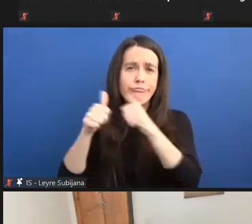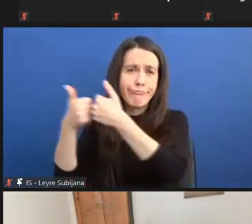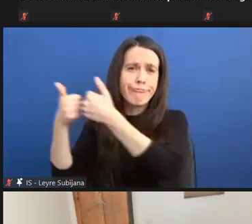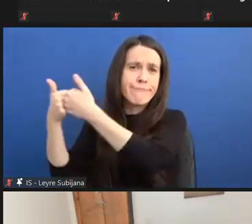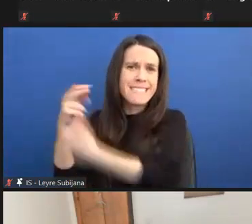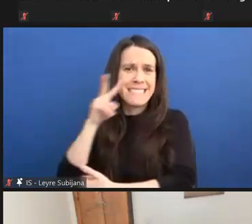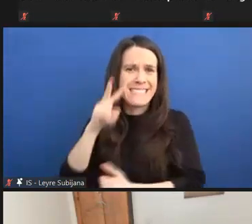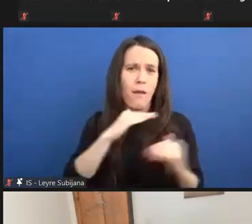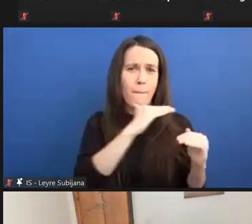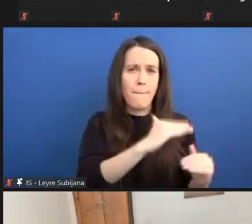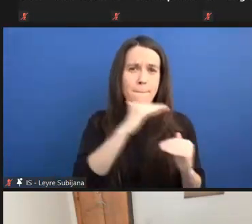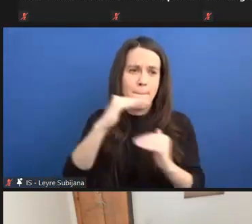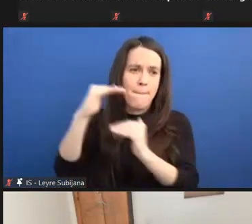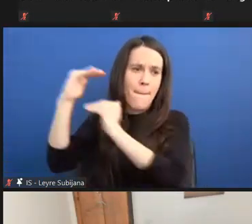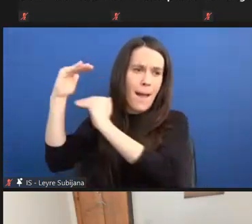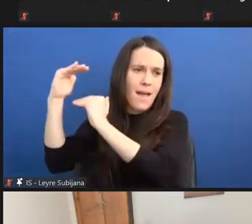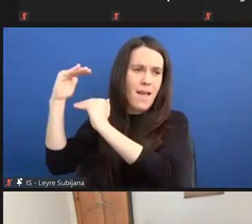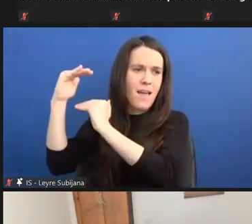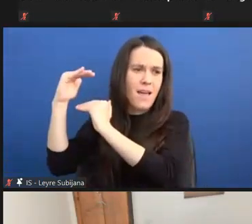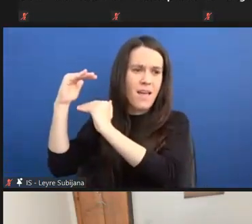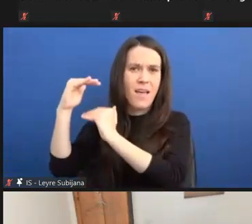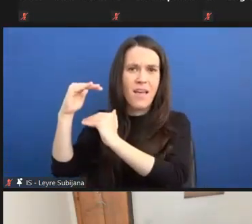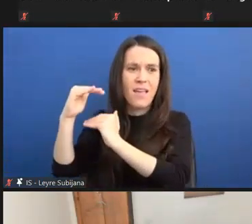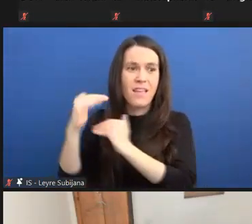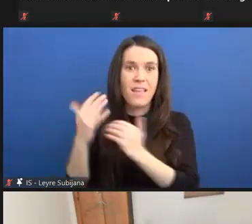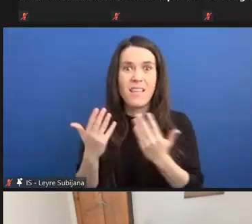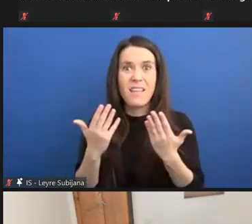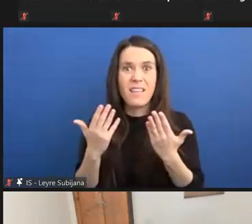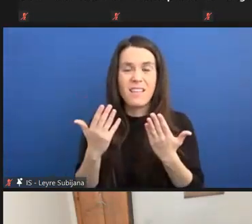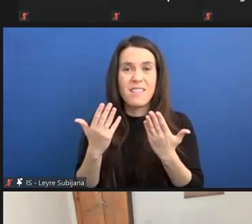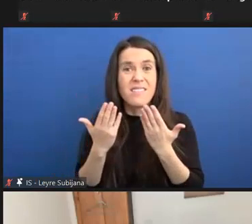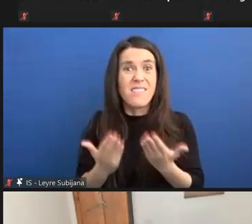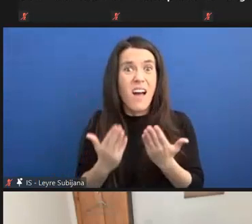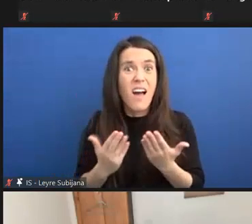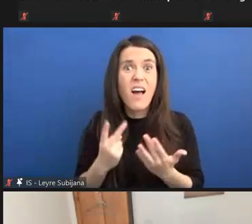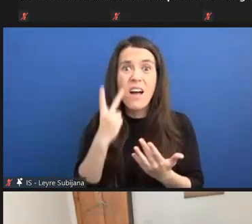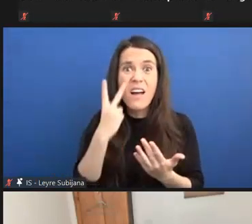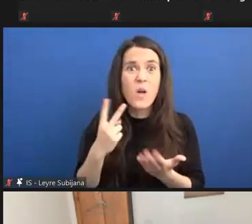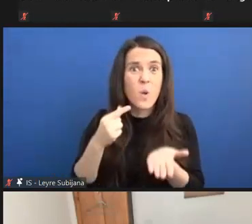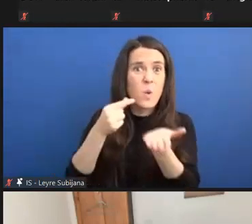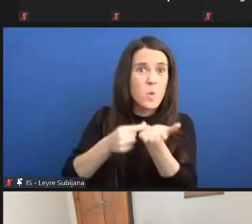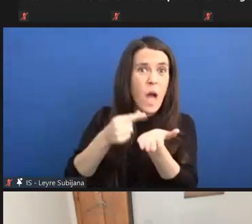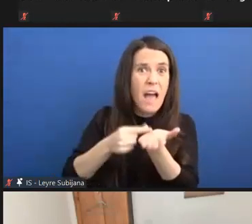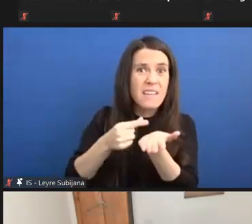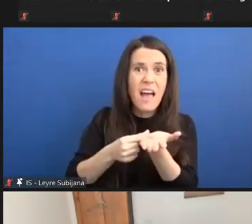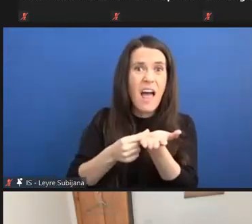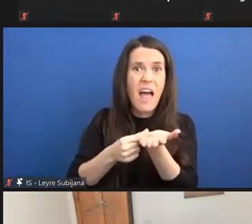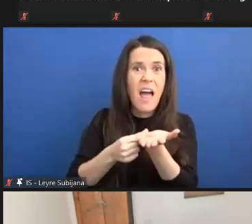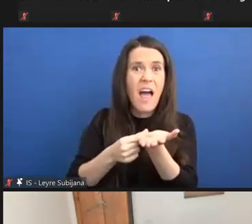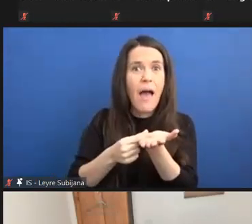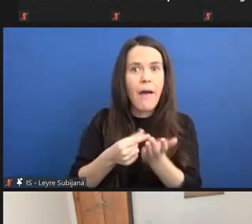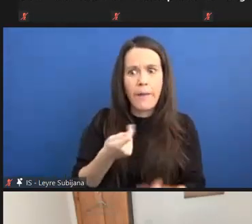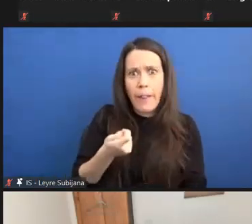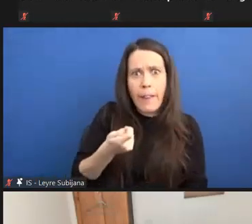think I need to say that very few deaf children in Uganda can access secondary